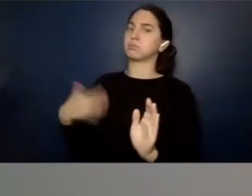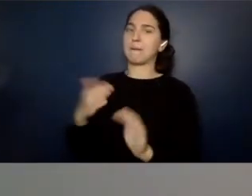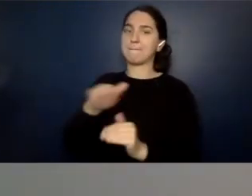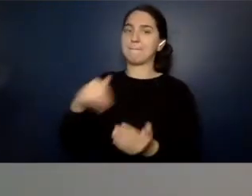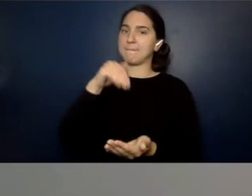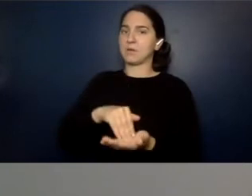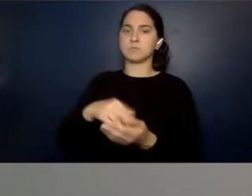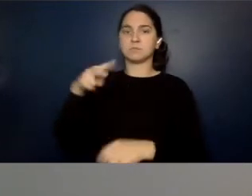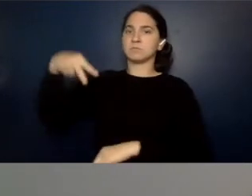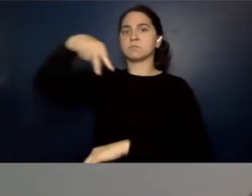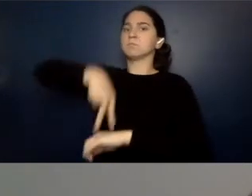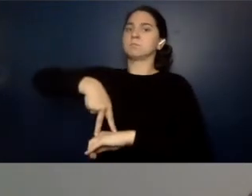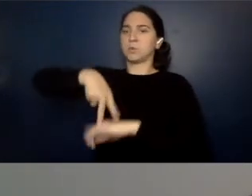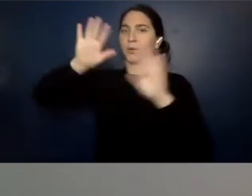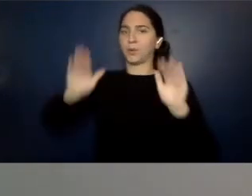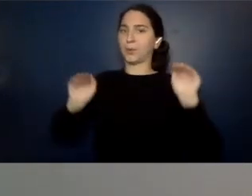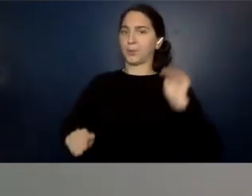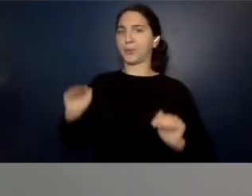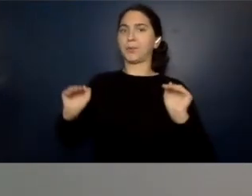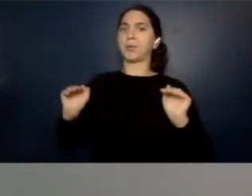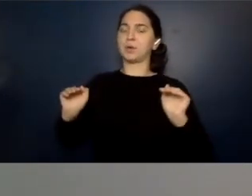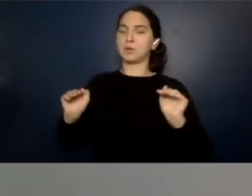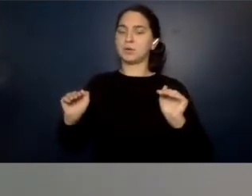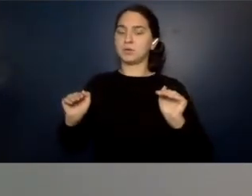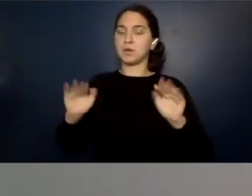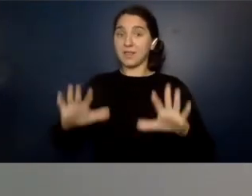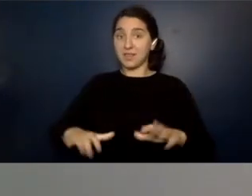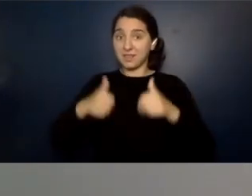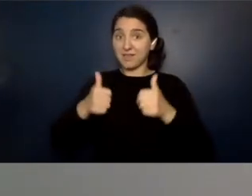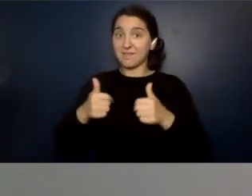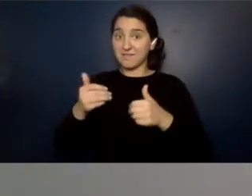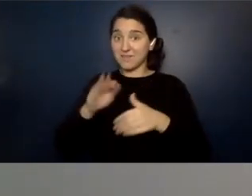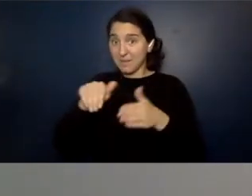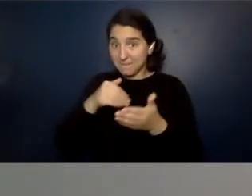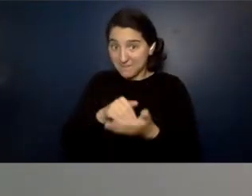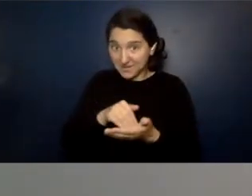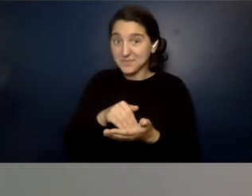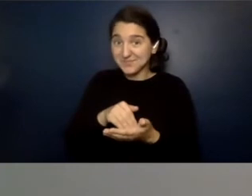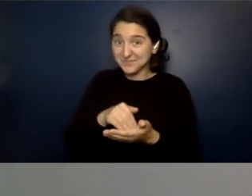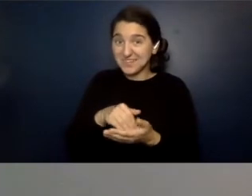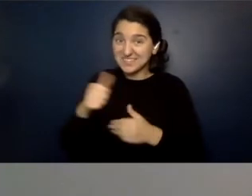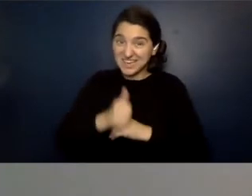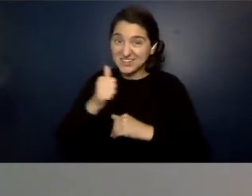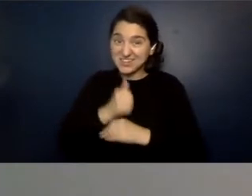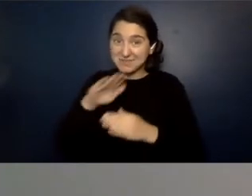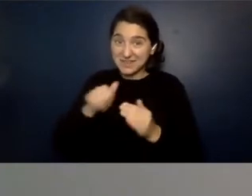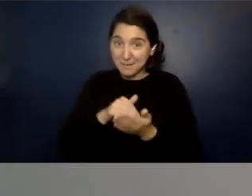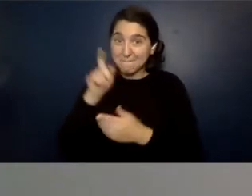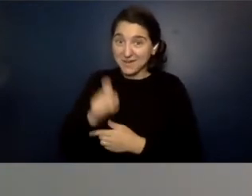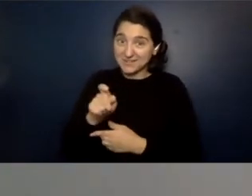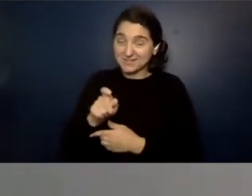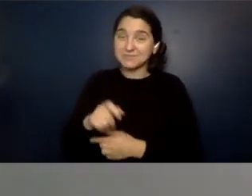We were in the dangerous middle at the birth of our country, when the best thing to do was to create one's